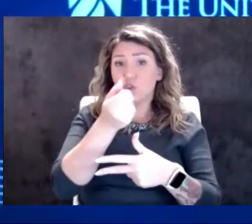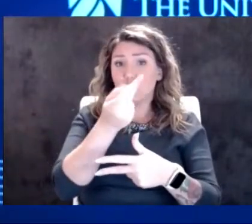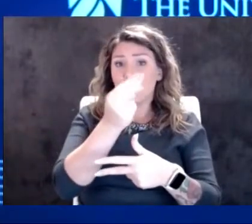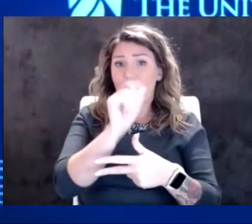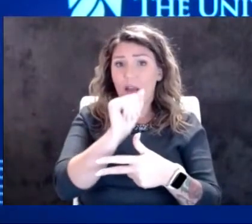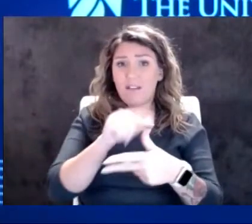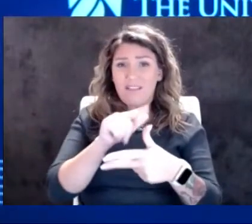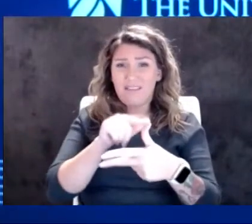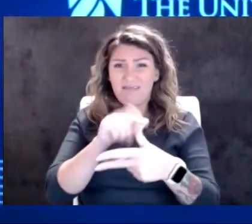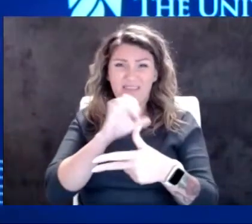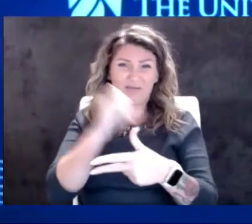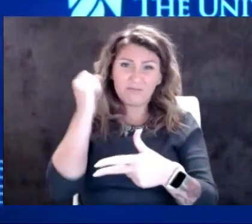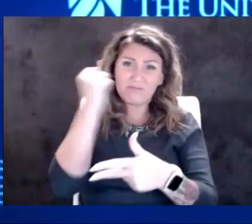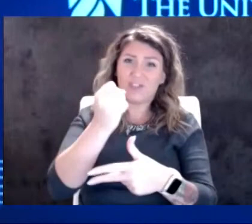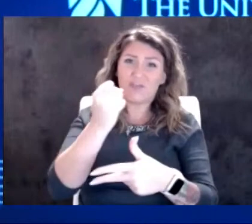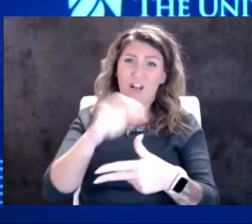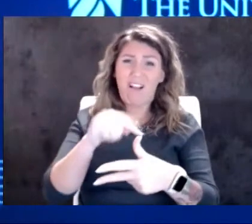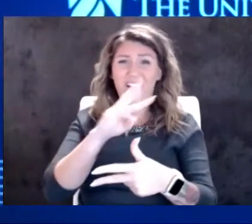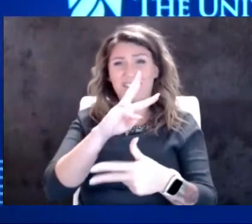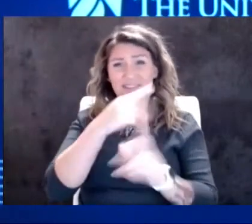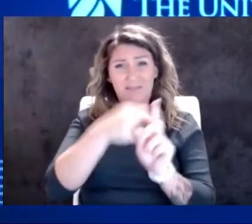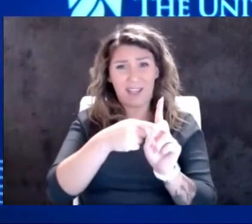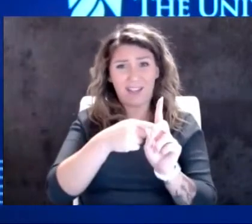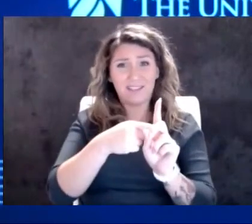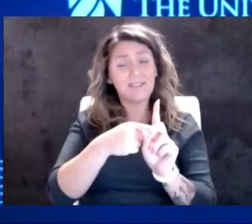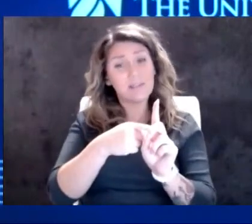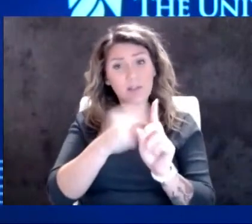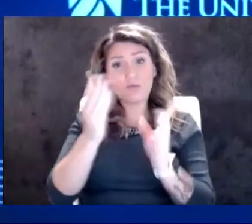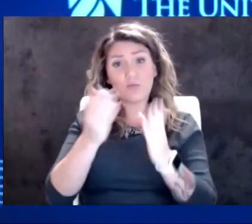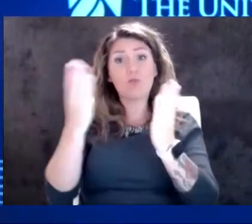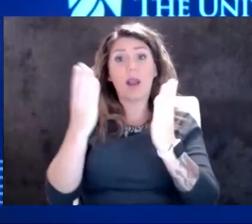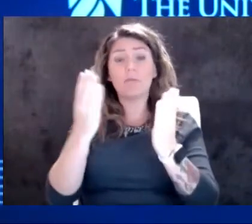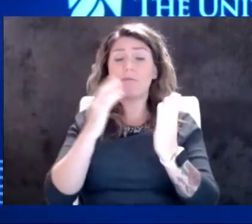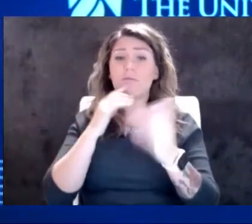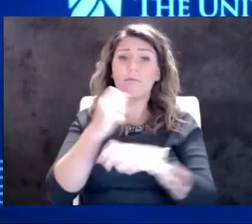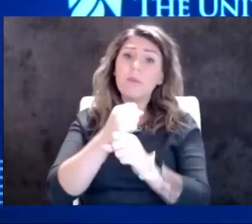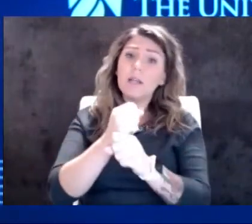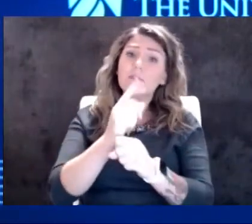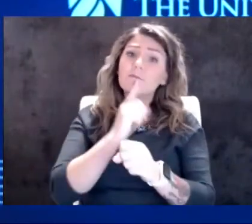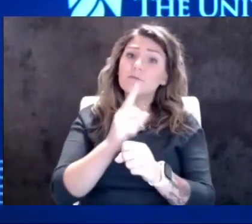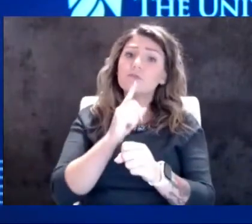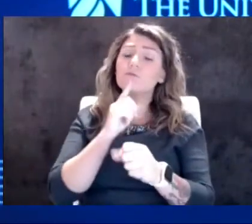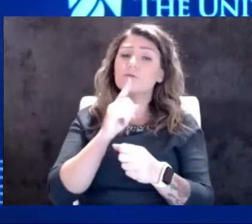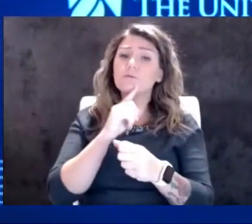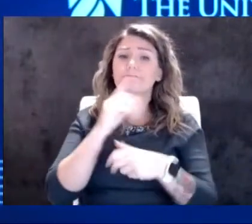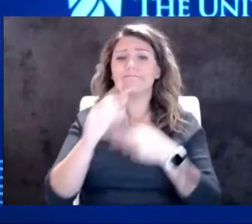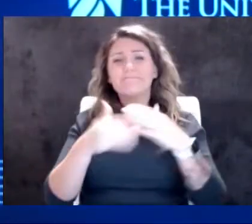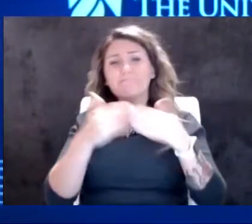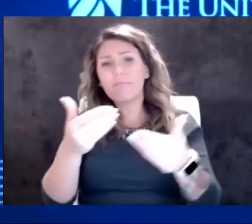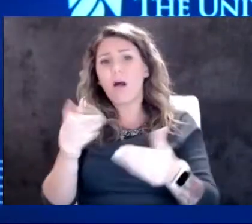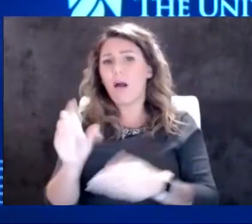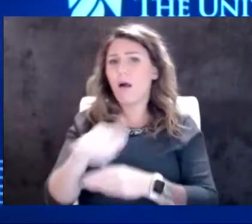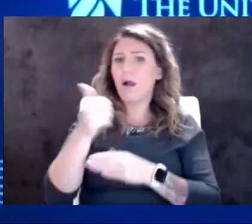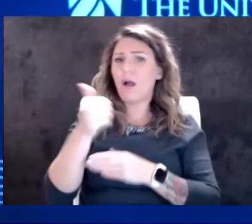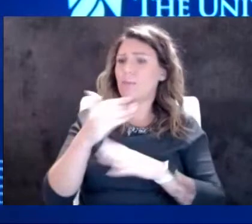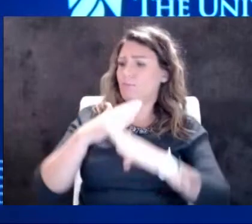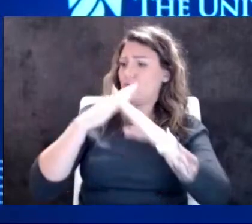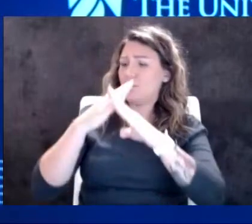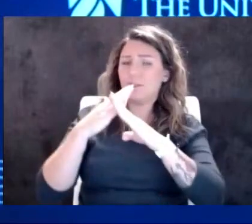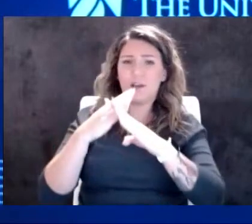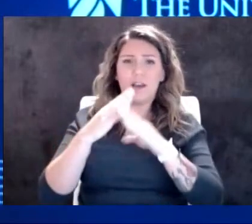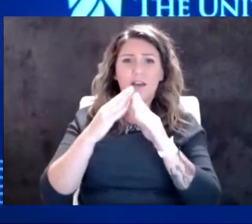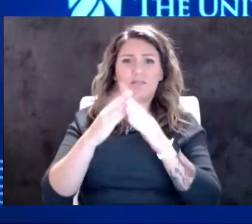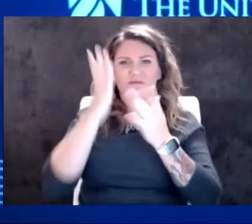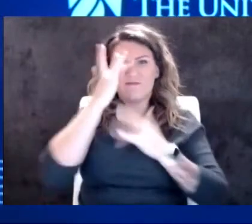really strong at 6 months. Recommending it just to make sure that it's in step with others and to help prevent viral transmission.